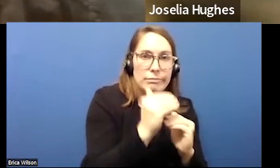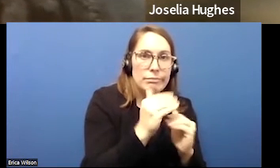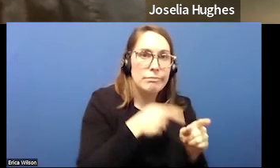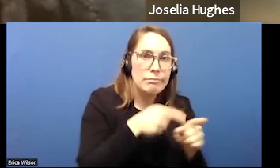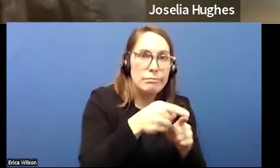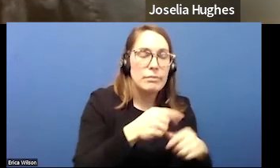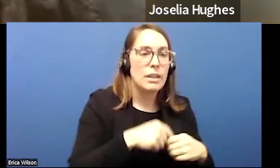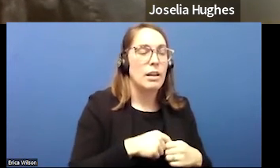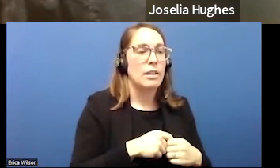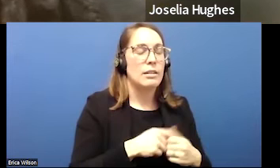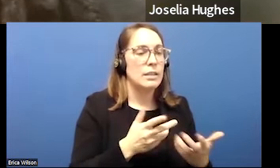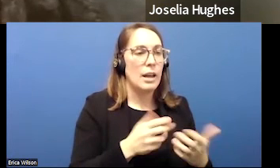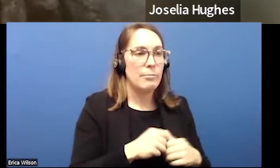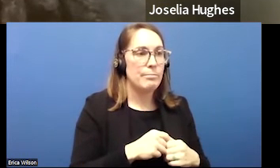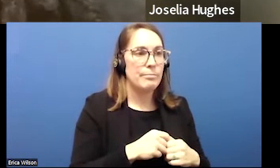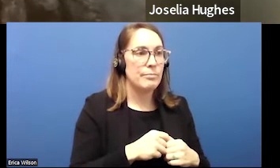yeah.